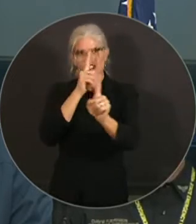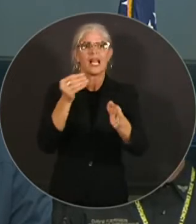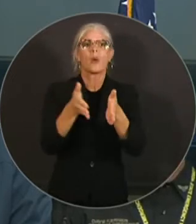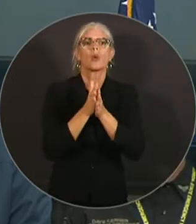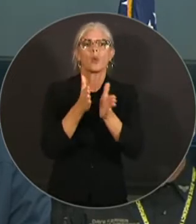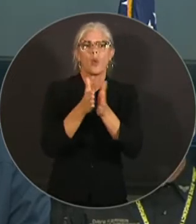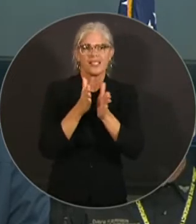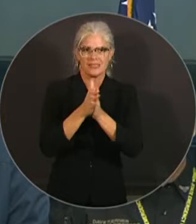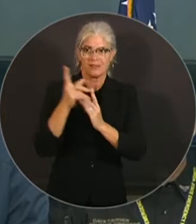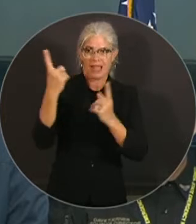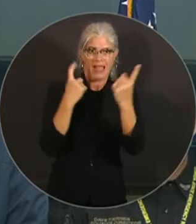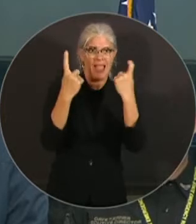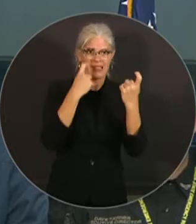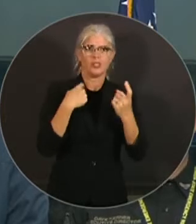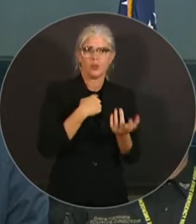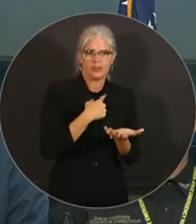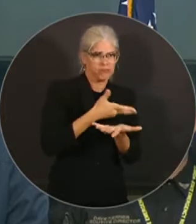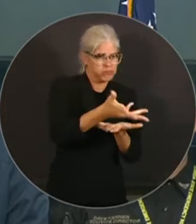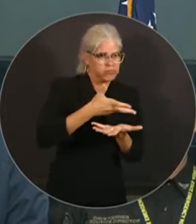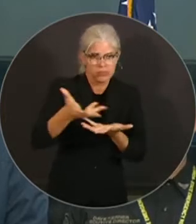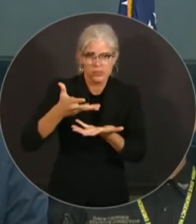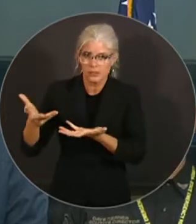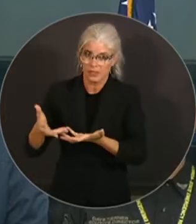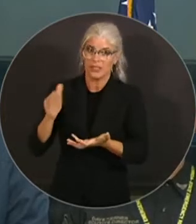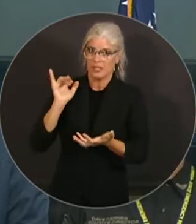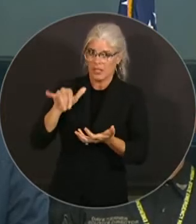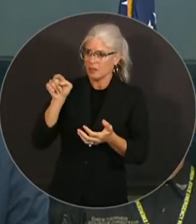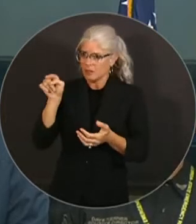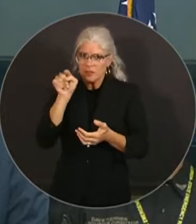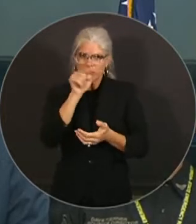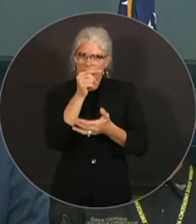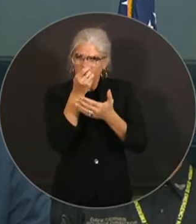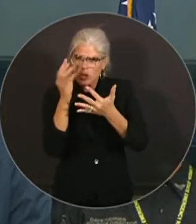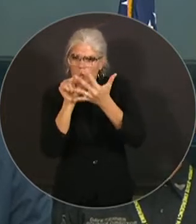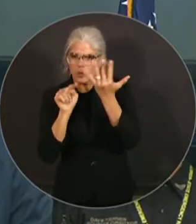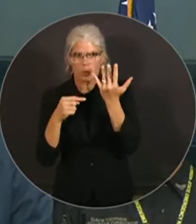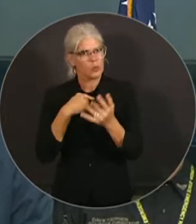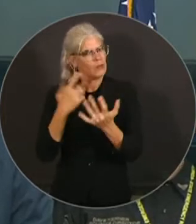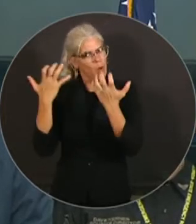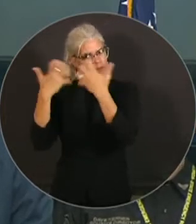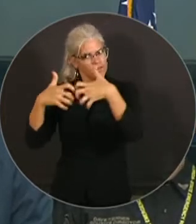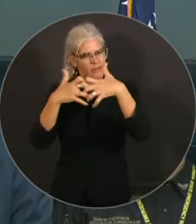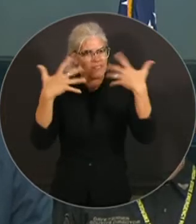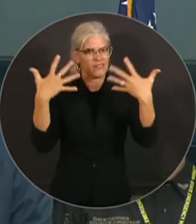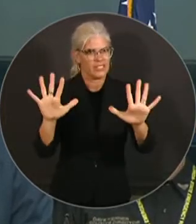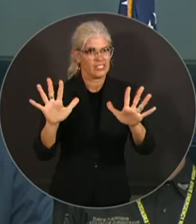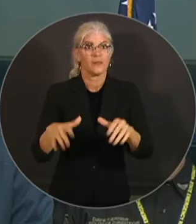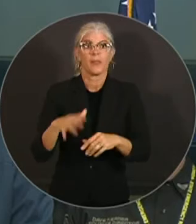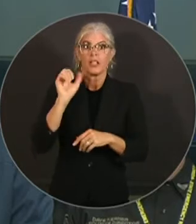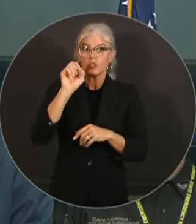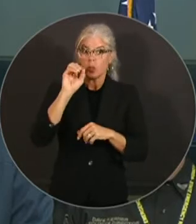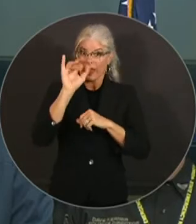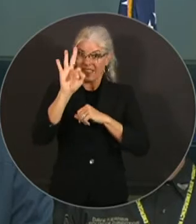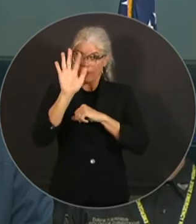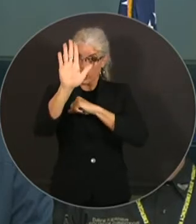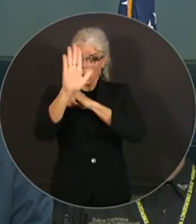be finalizing their disaster plans, and if your county calls you to evacuate, you need to do